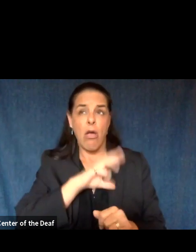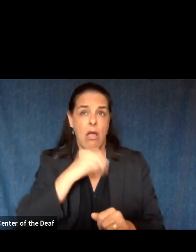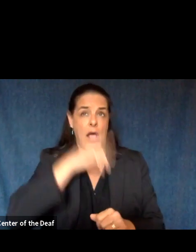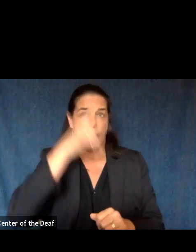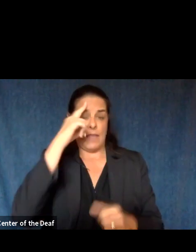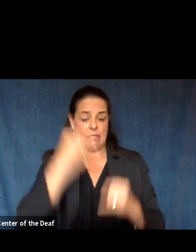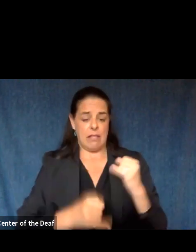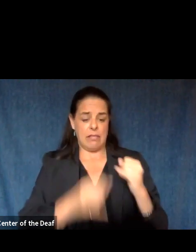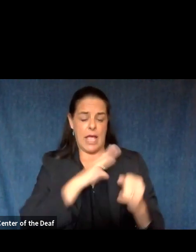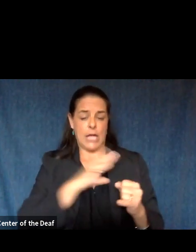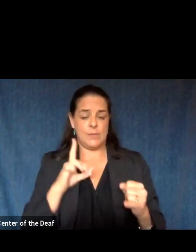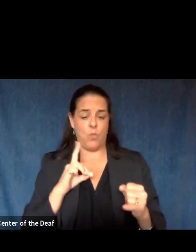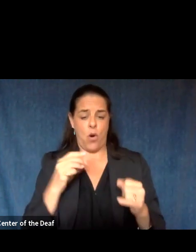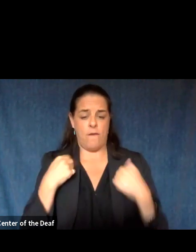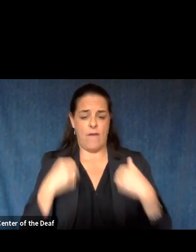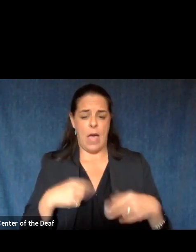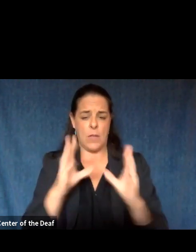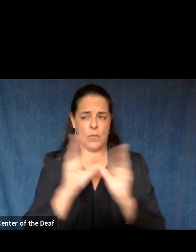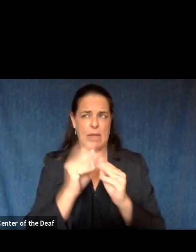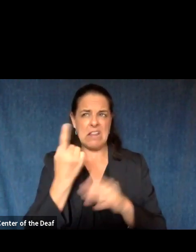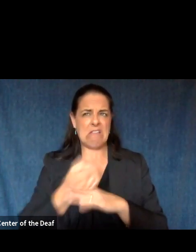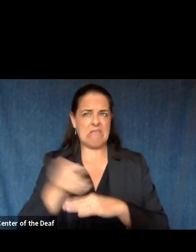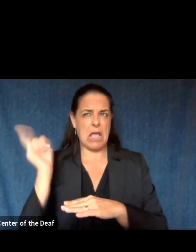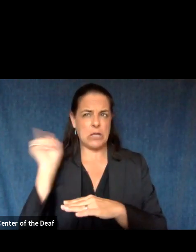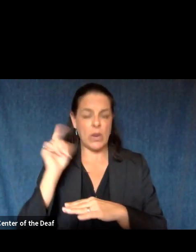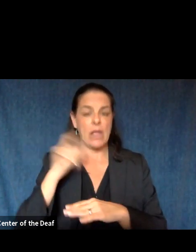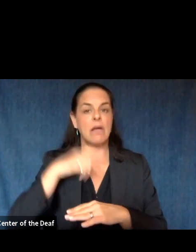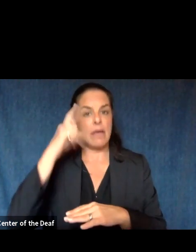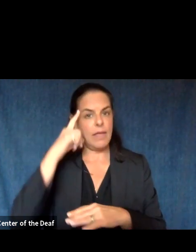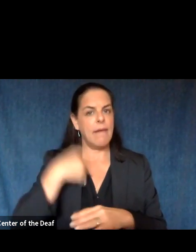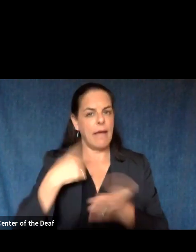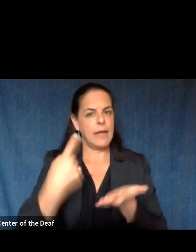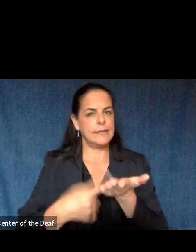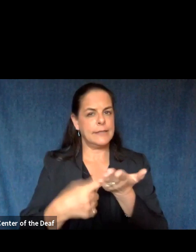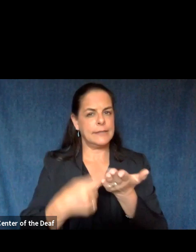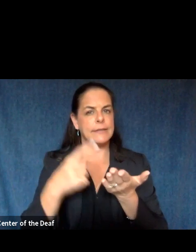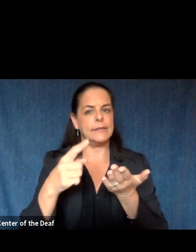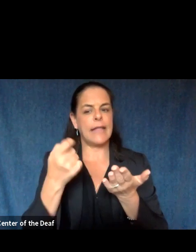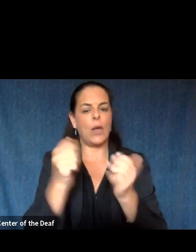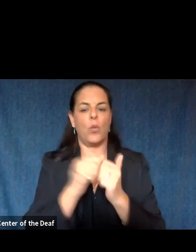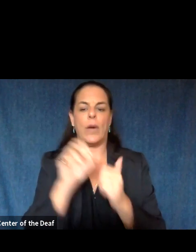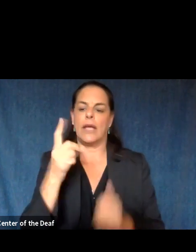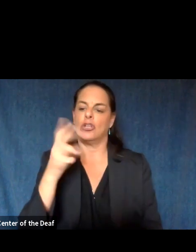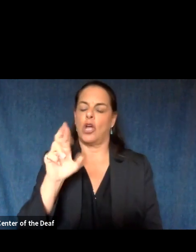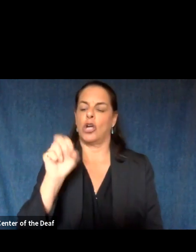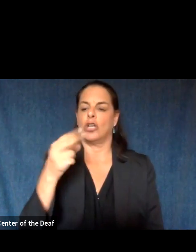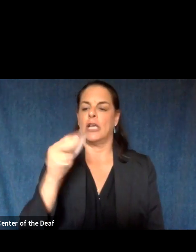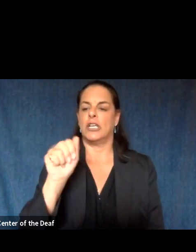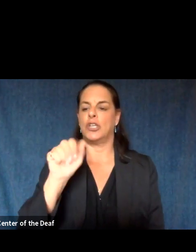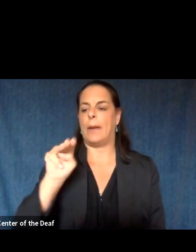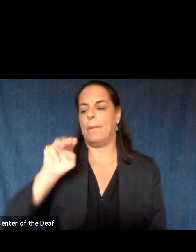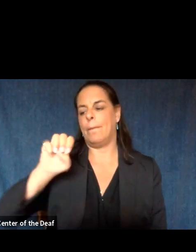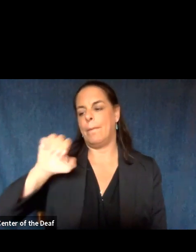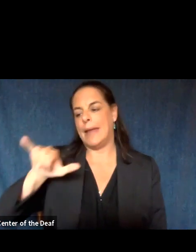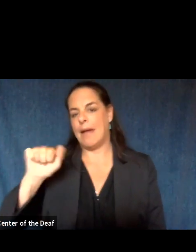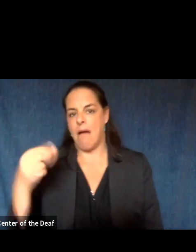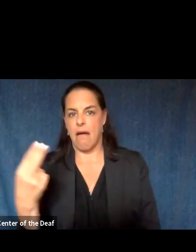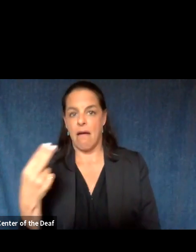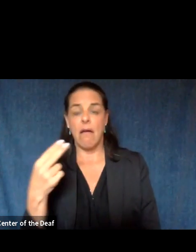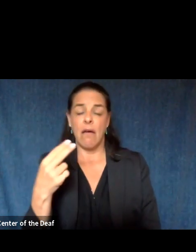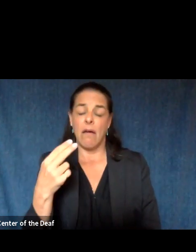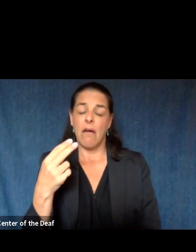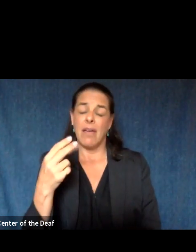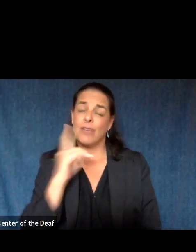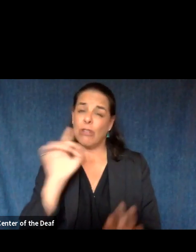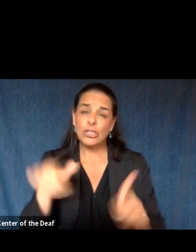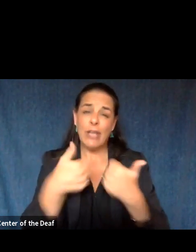Health meeting, not this last night's, but the one before, I talked about this a little bit with Dr. Shamia, who asked about it. It's challenging in that the